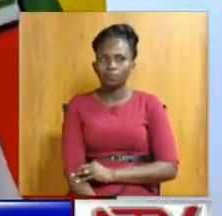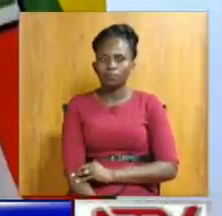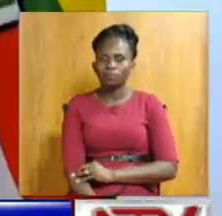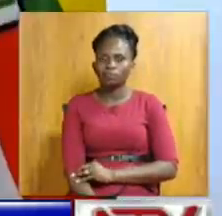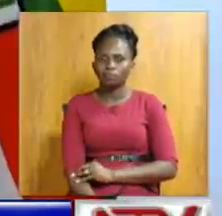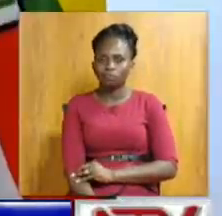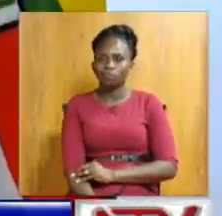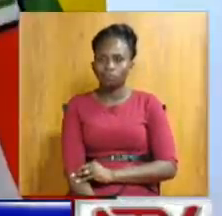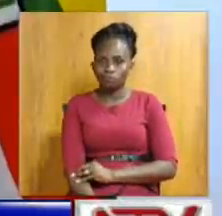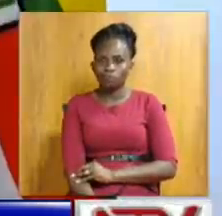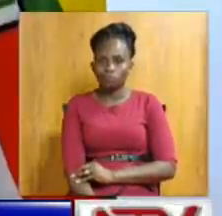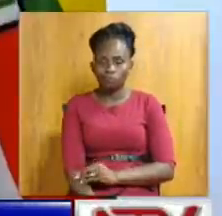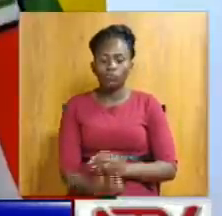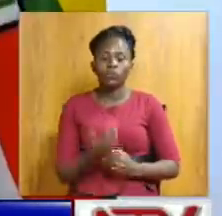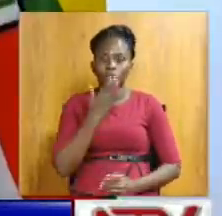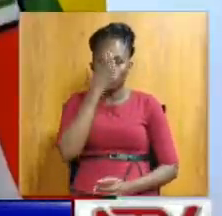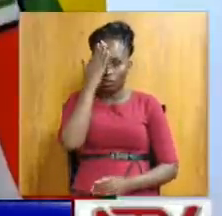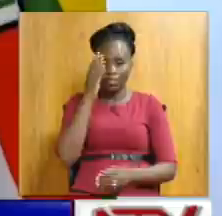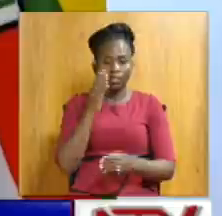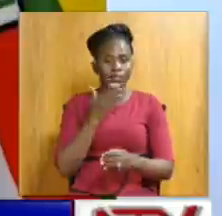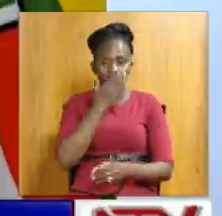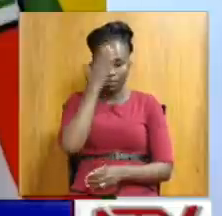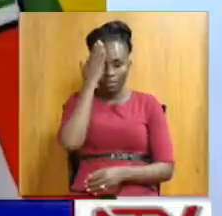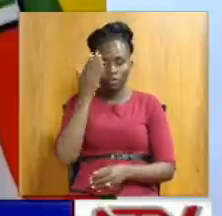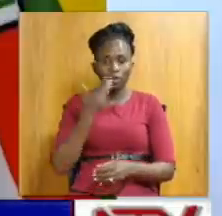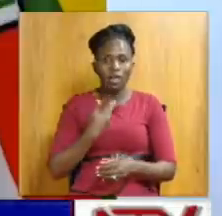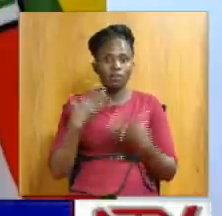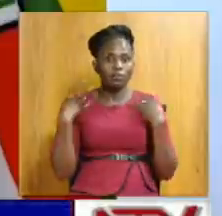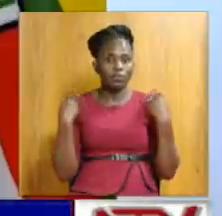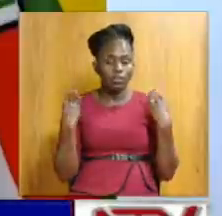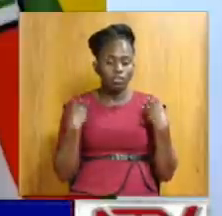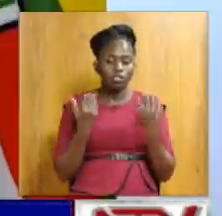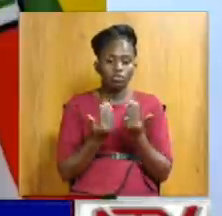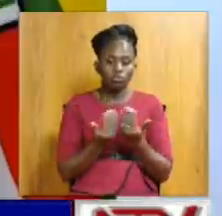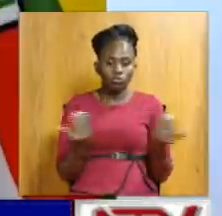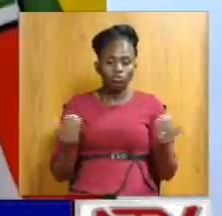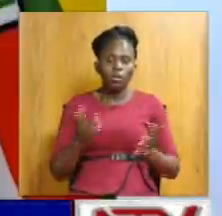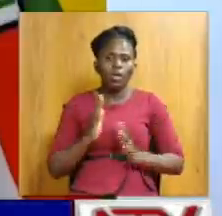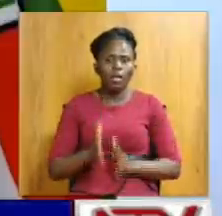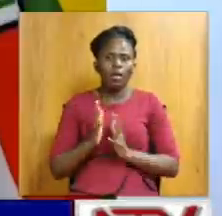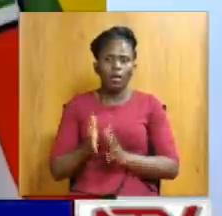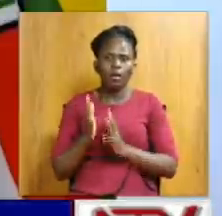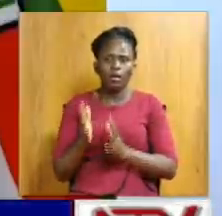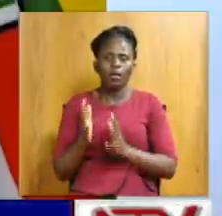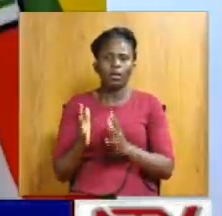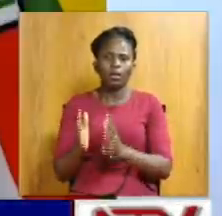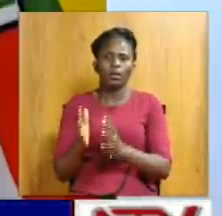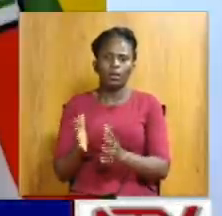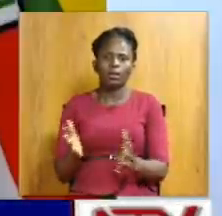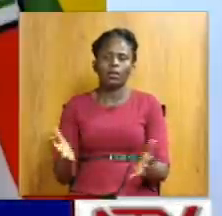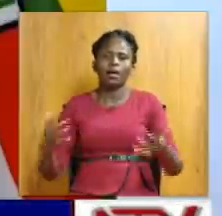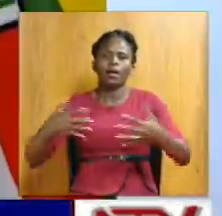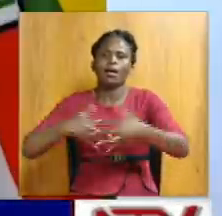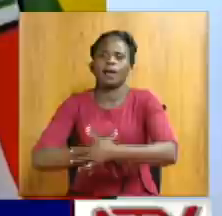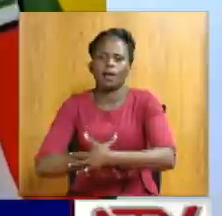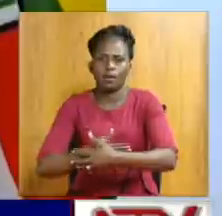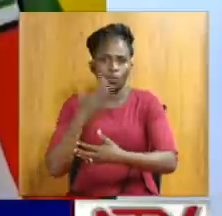Banyankore have a practice of children running to grab adults so as to hug them in